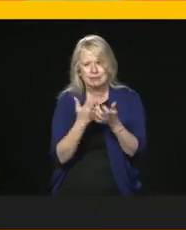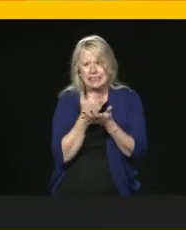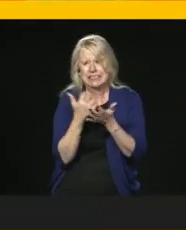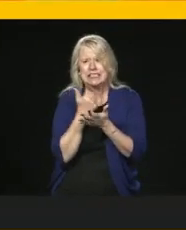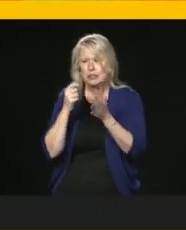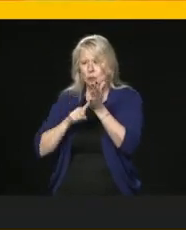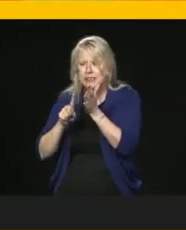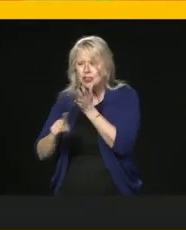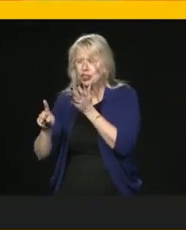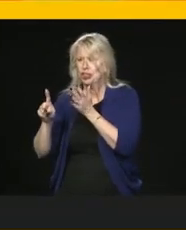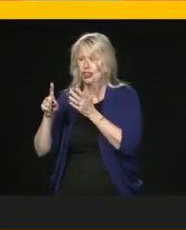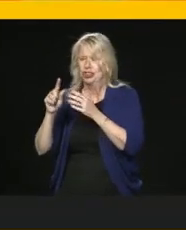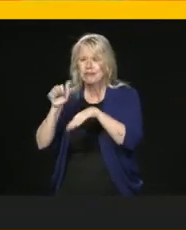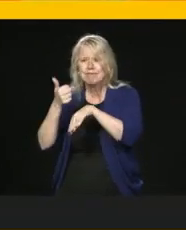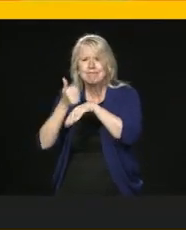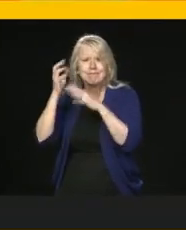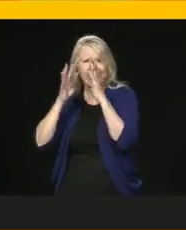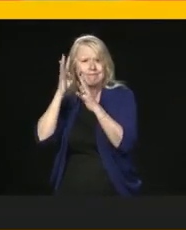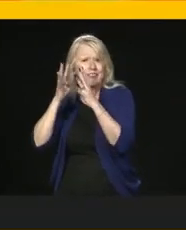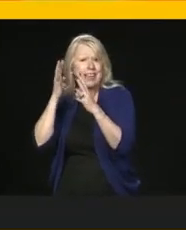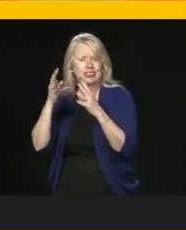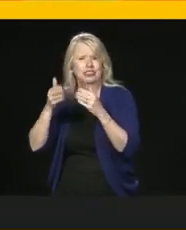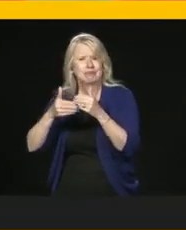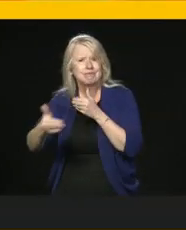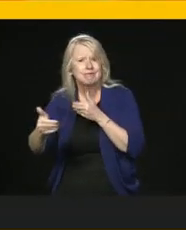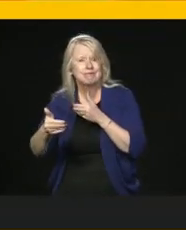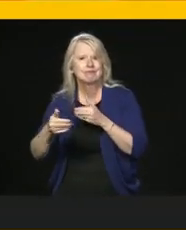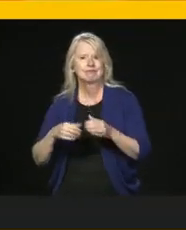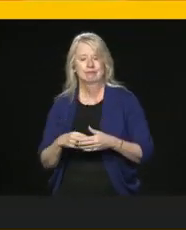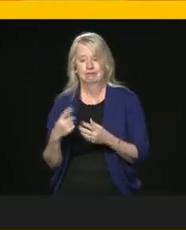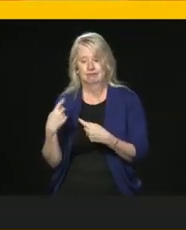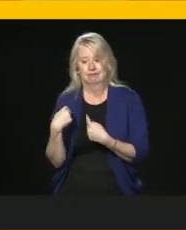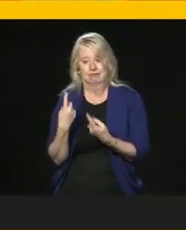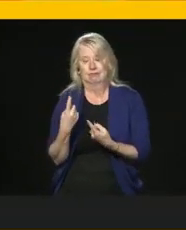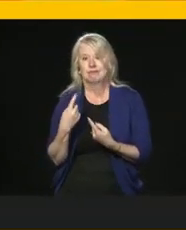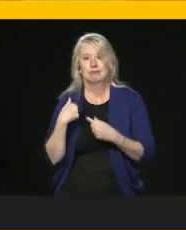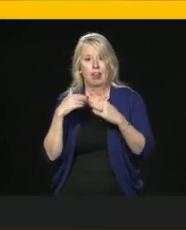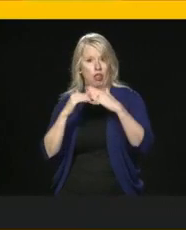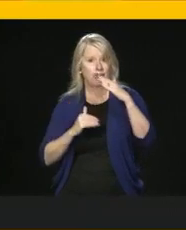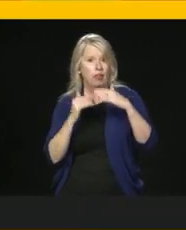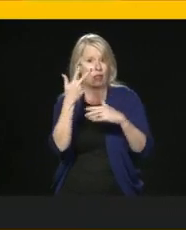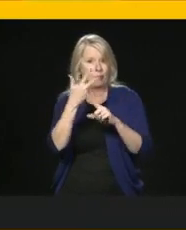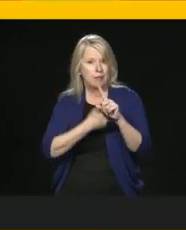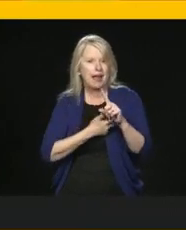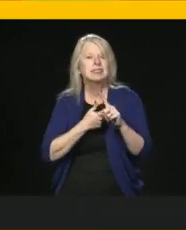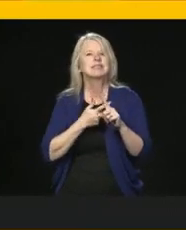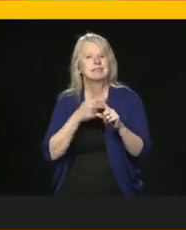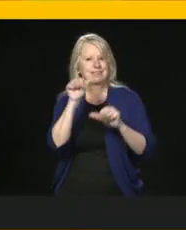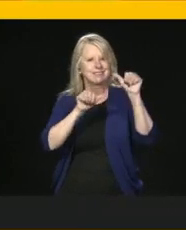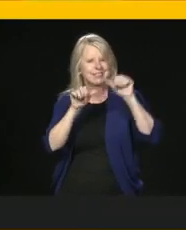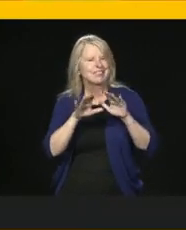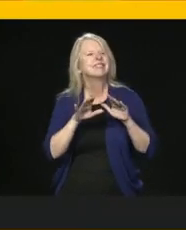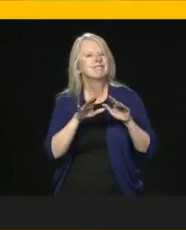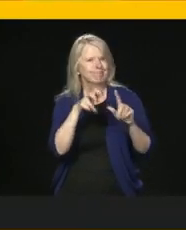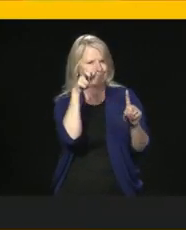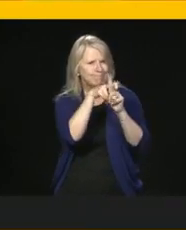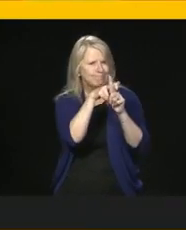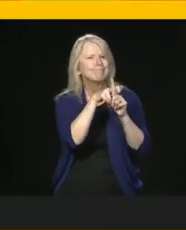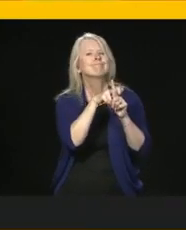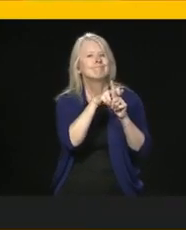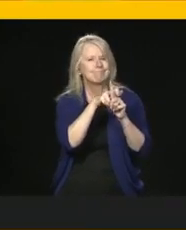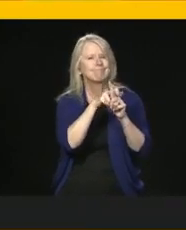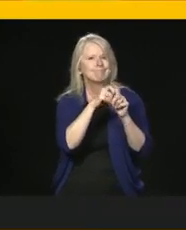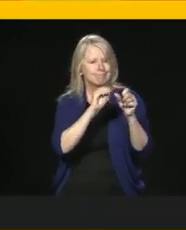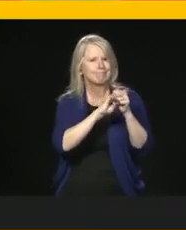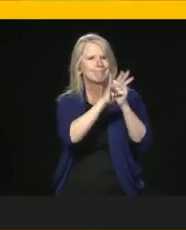It has been just under 3 months ago that scientists first identified the novel coronavirus. During this time, Canada has